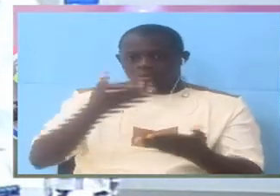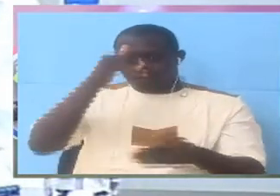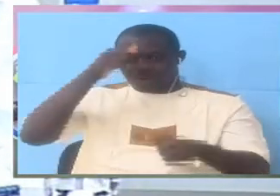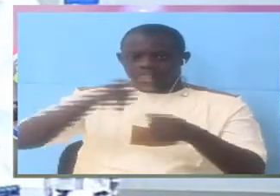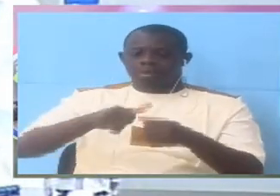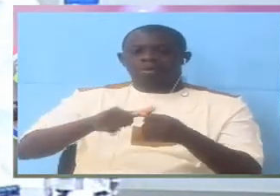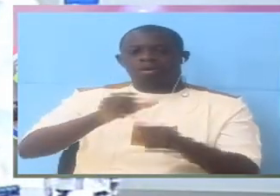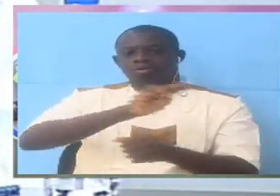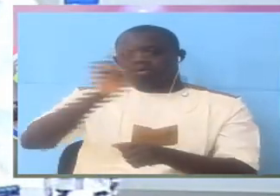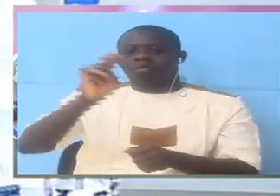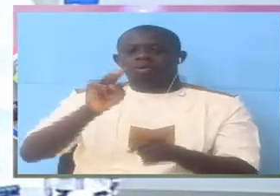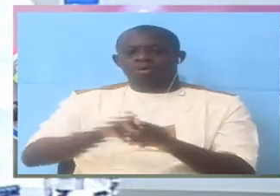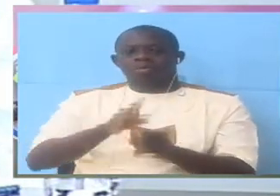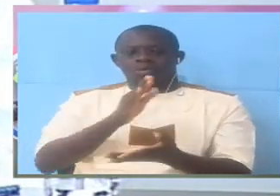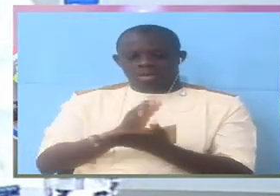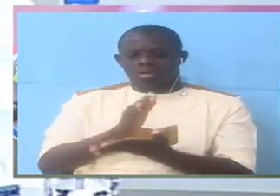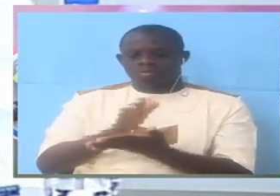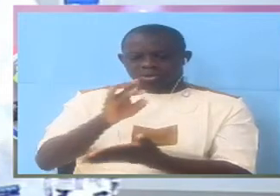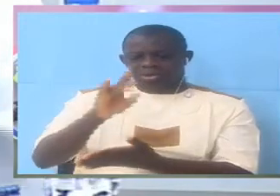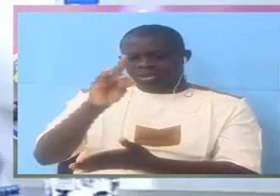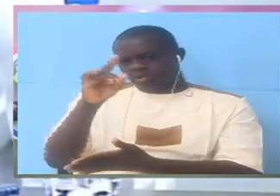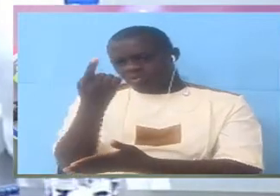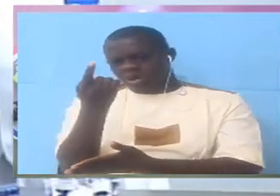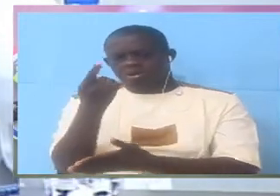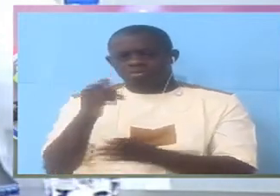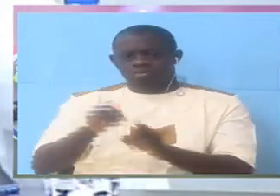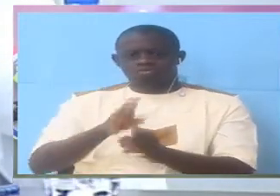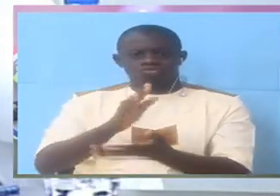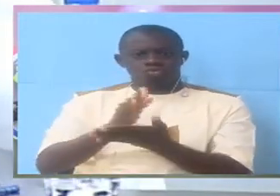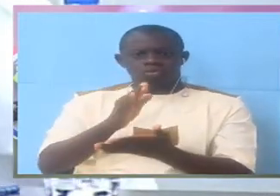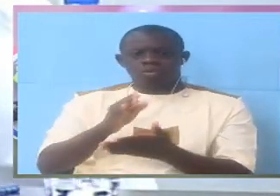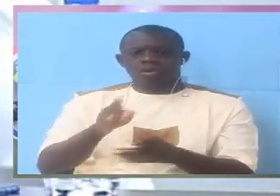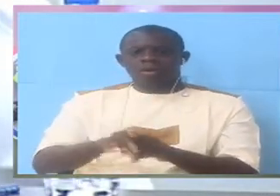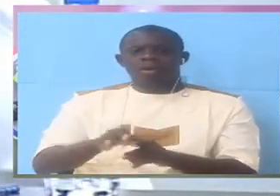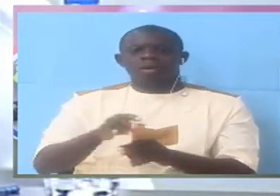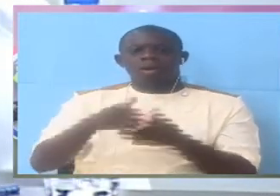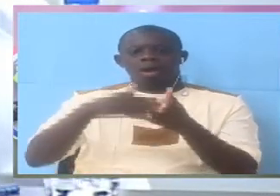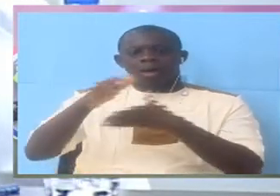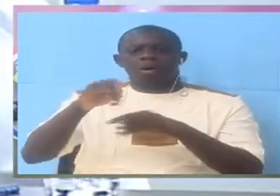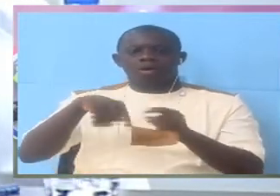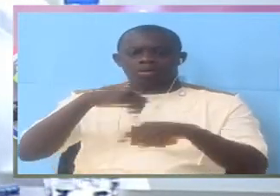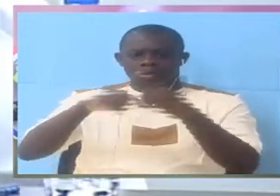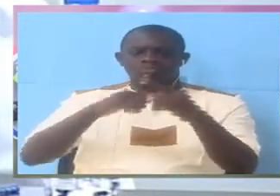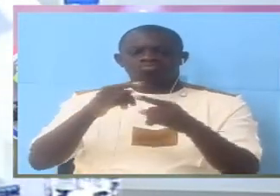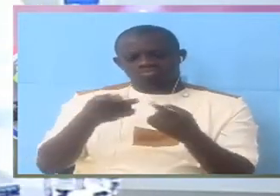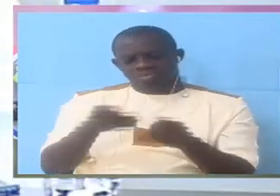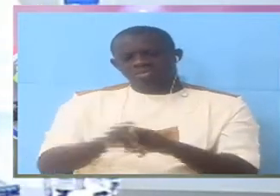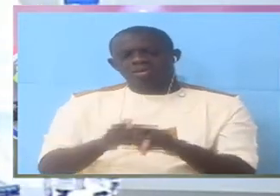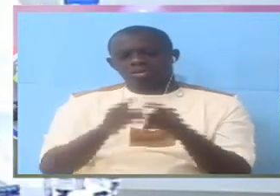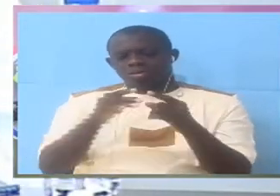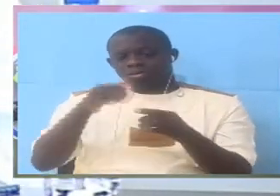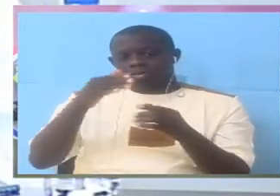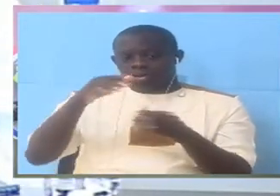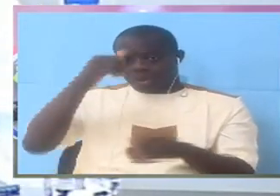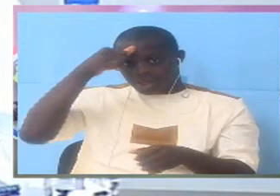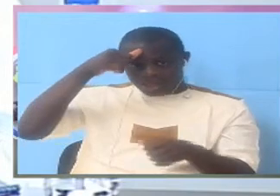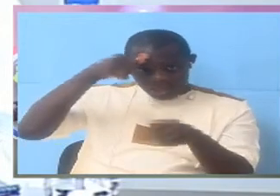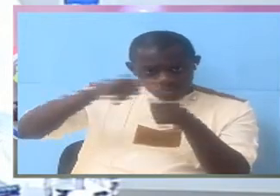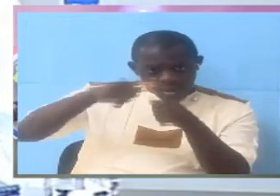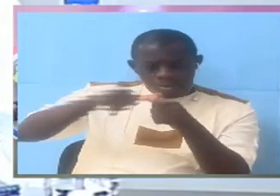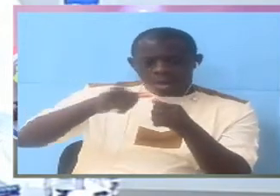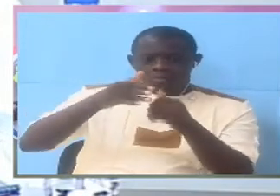the division responsible for, I'm not too sure. It's subject to verification, please. Among Senema Bake,